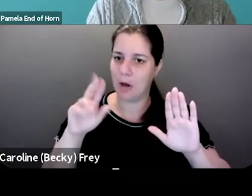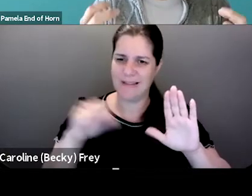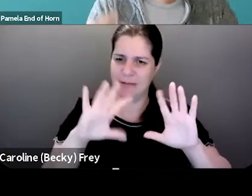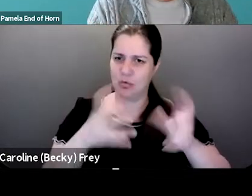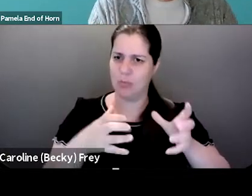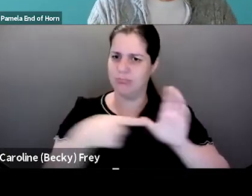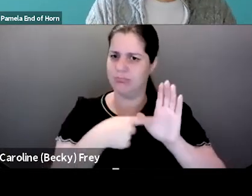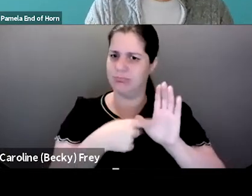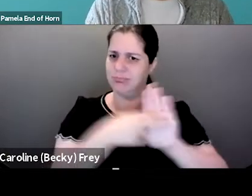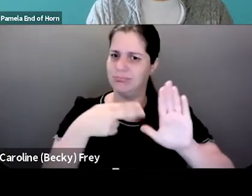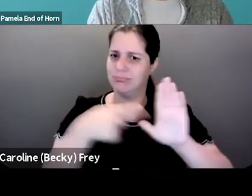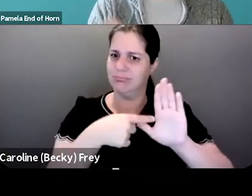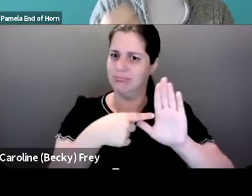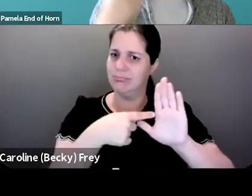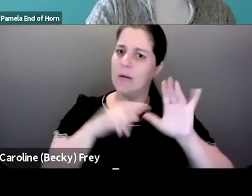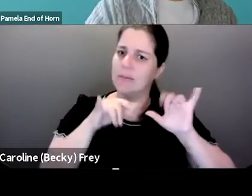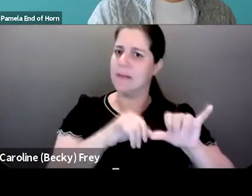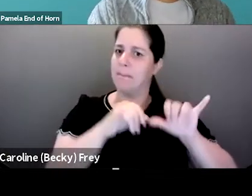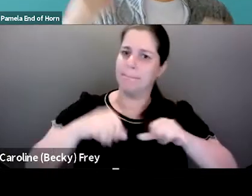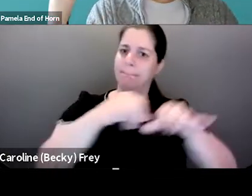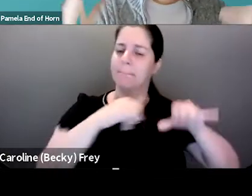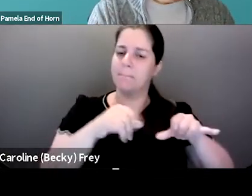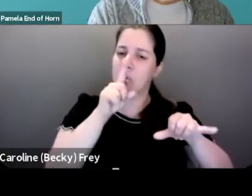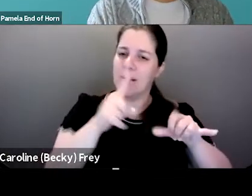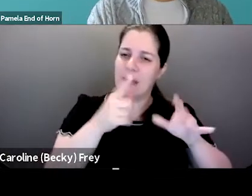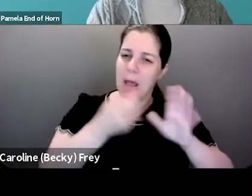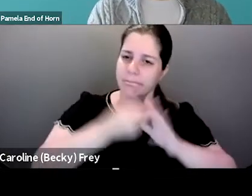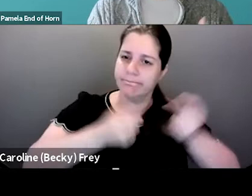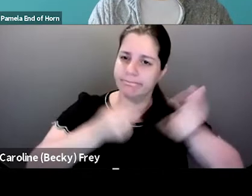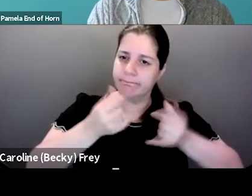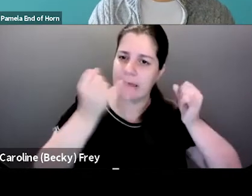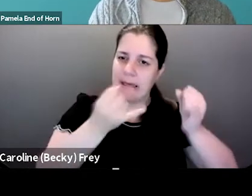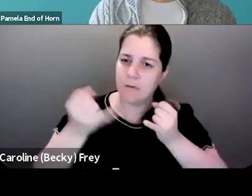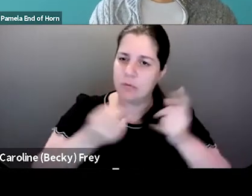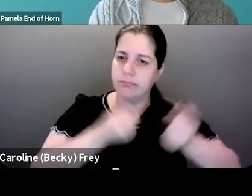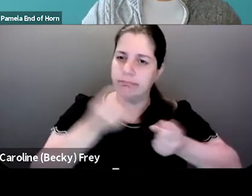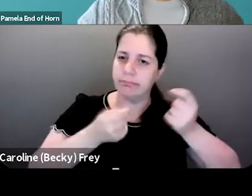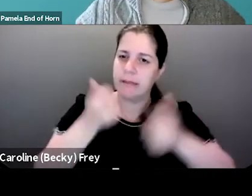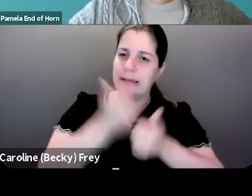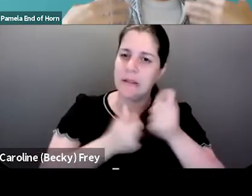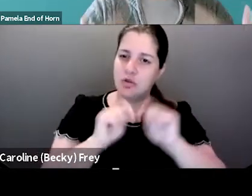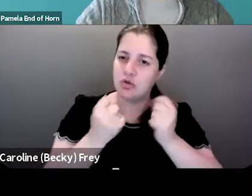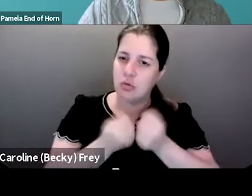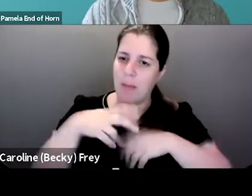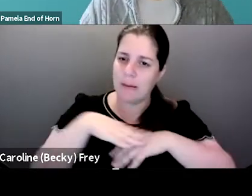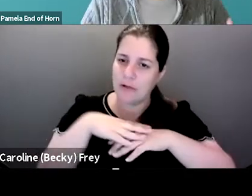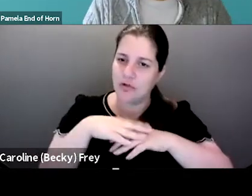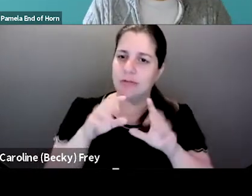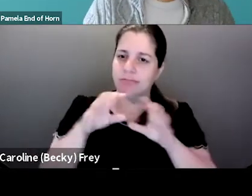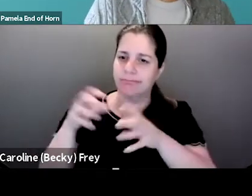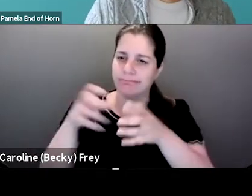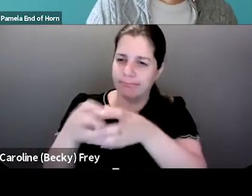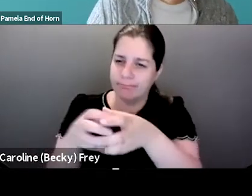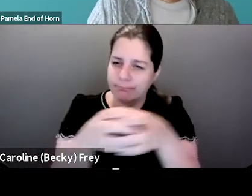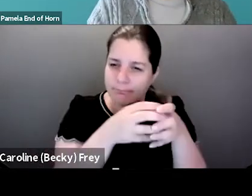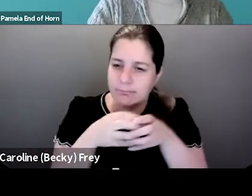group. And that really takes away from the individualization and the uniqueness of each tribal nation. And it really brings into play what's